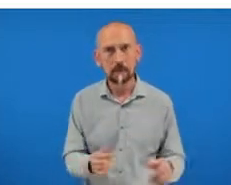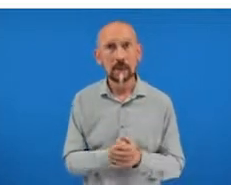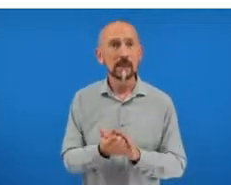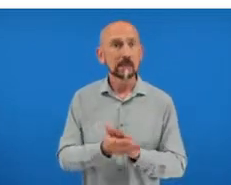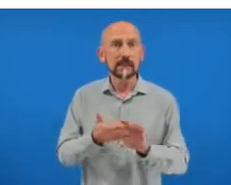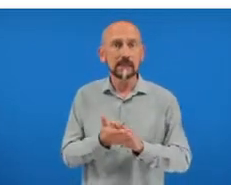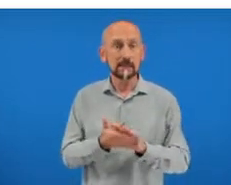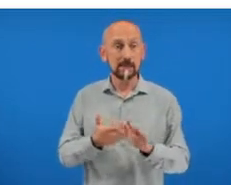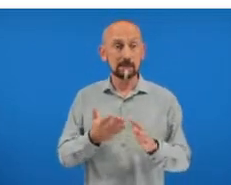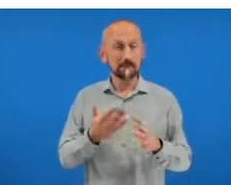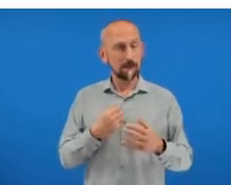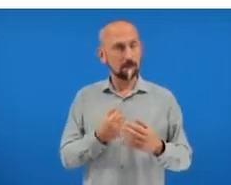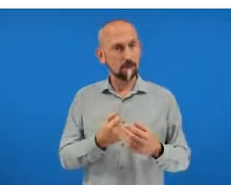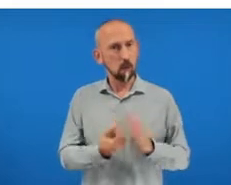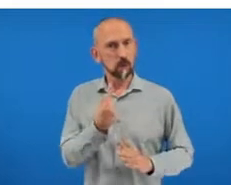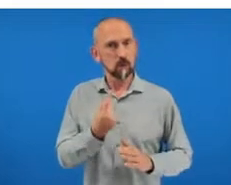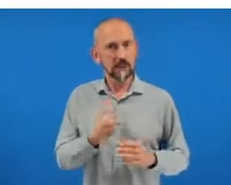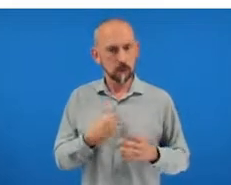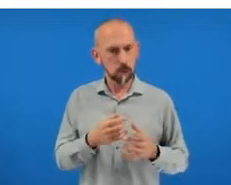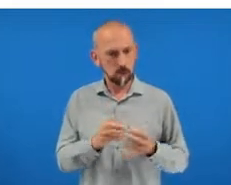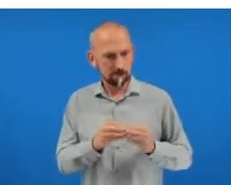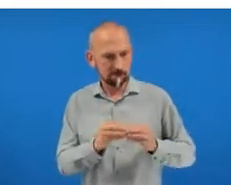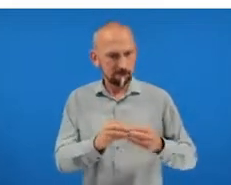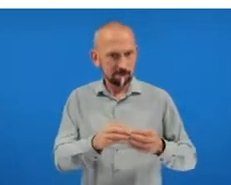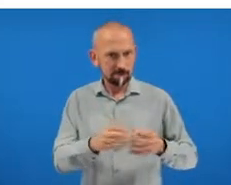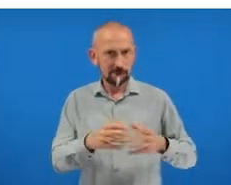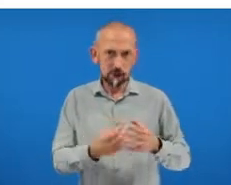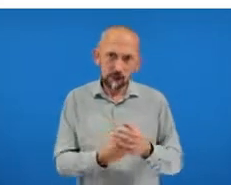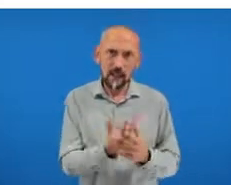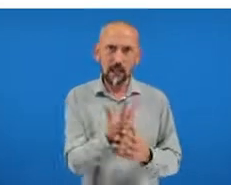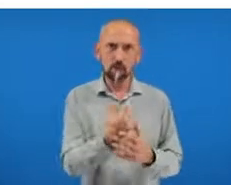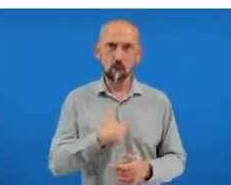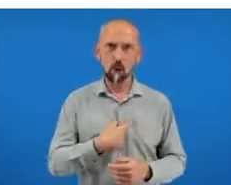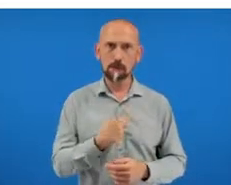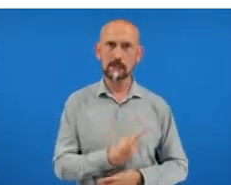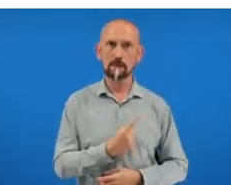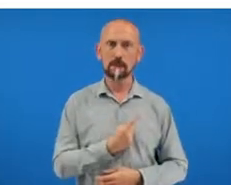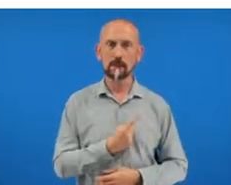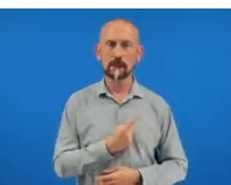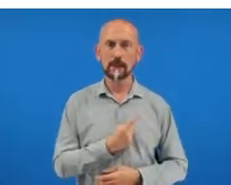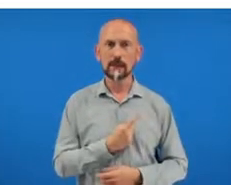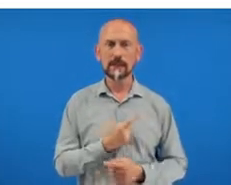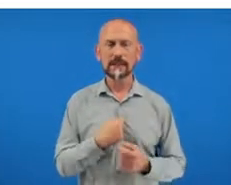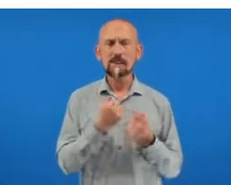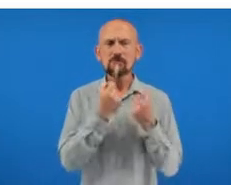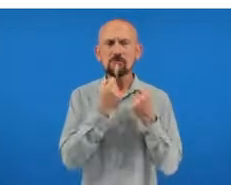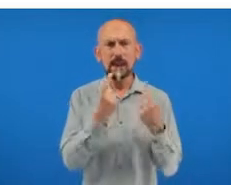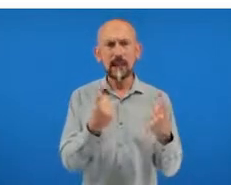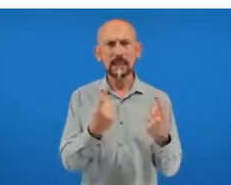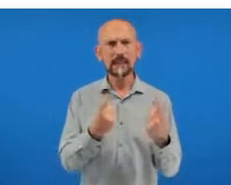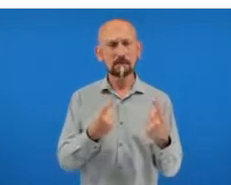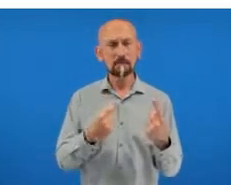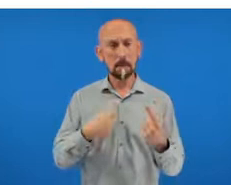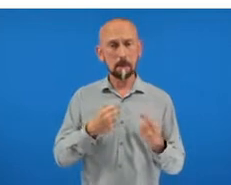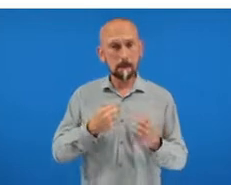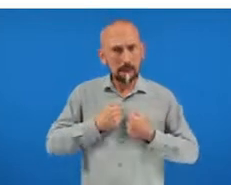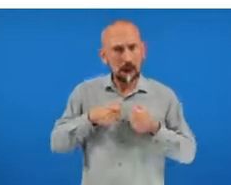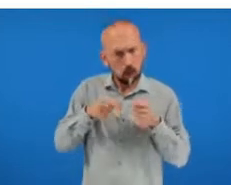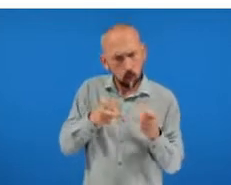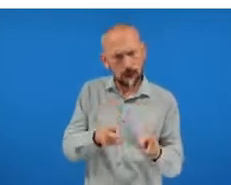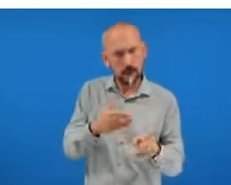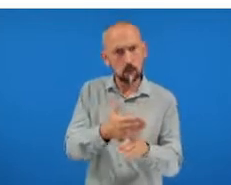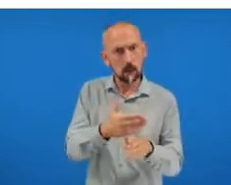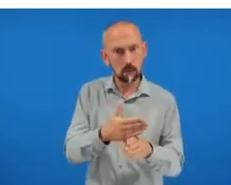I realized in this time that I am an expert in the way that I practice. So my life experiences, my